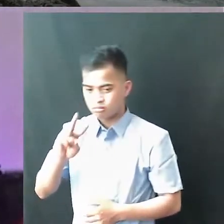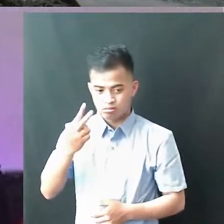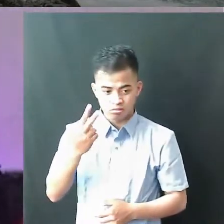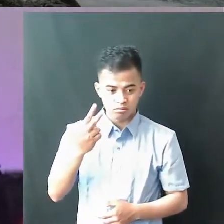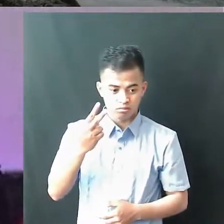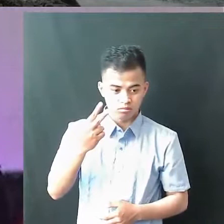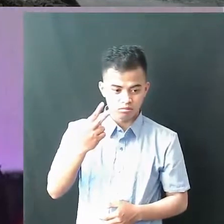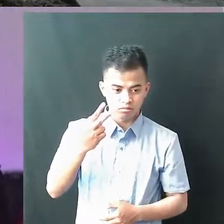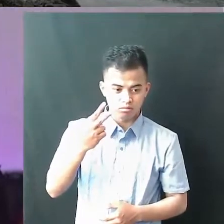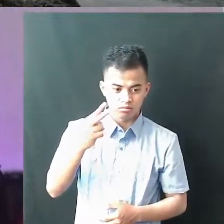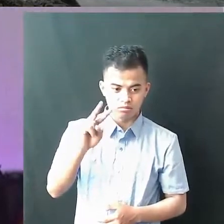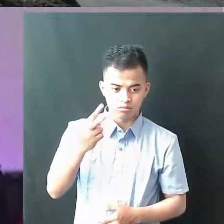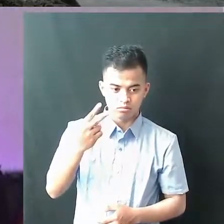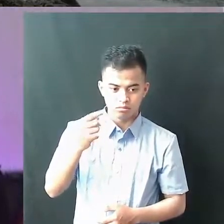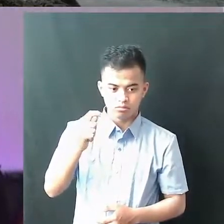Second Timothy.